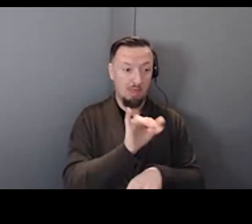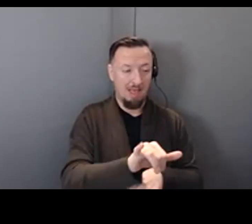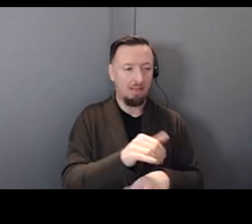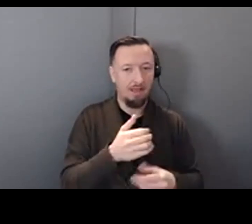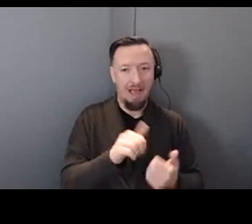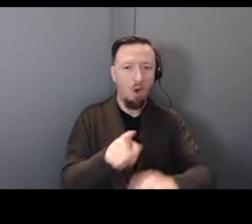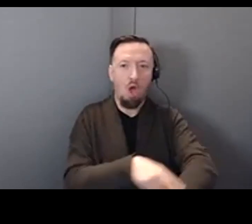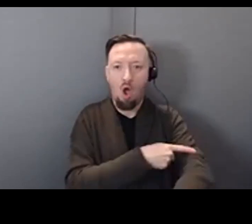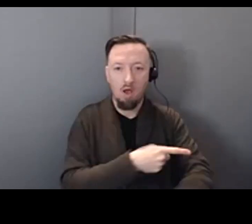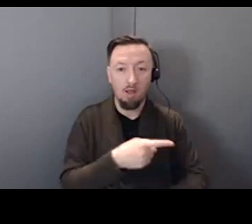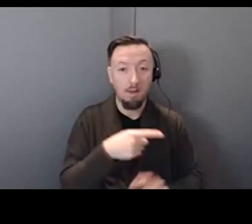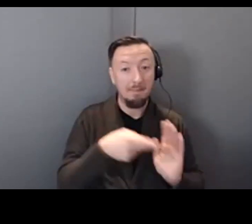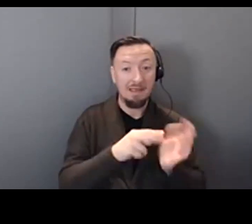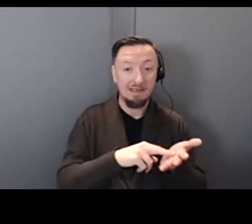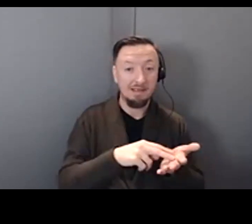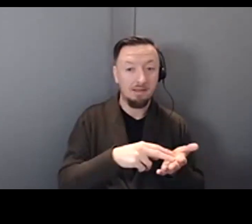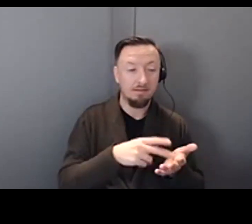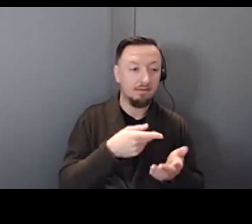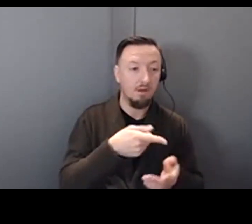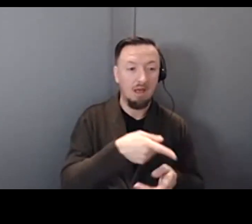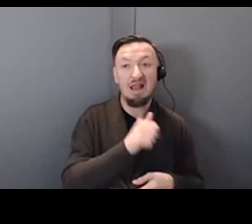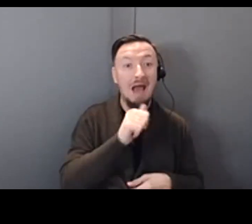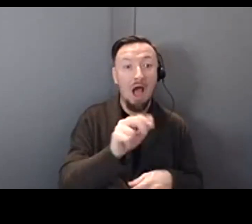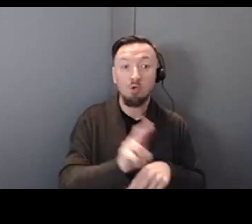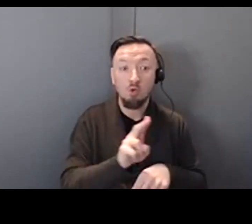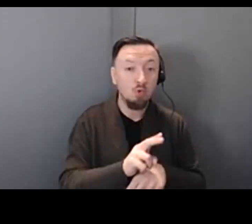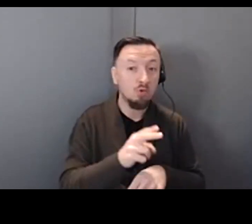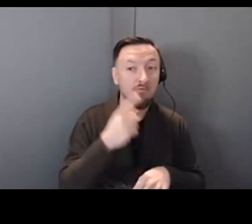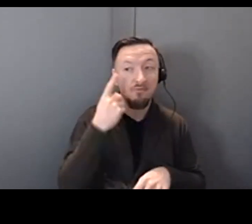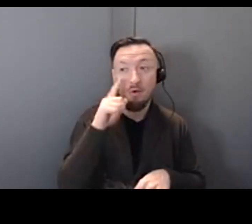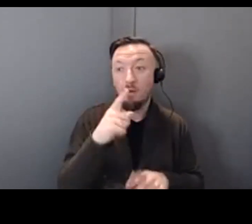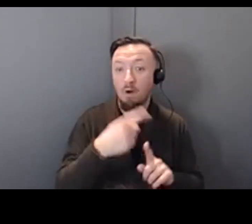like little they have to be used for them to be deleted?